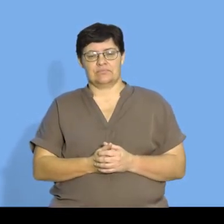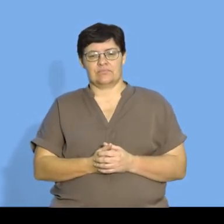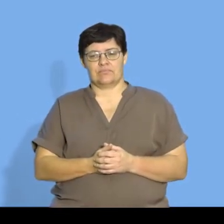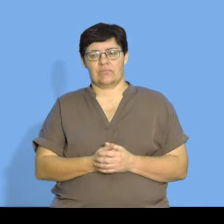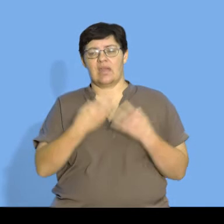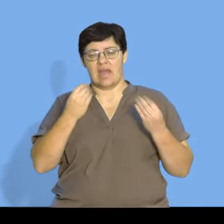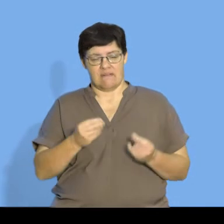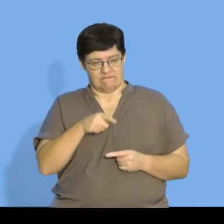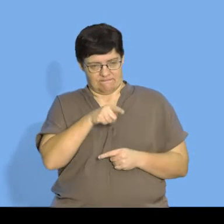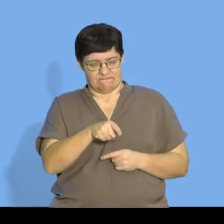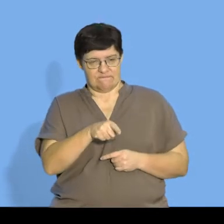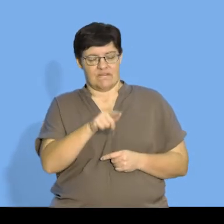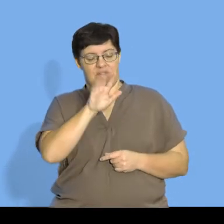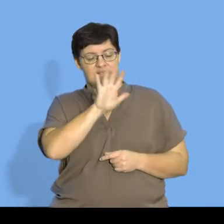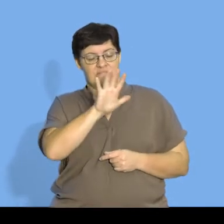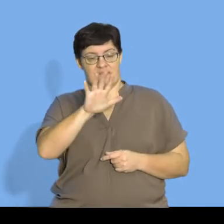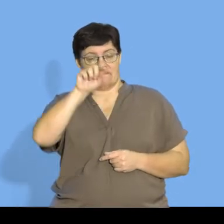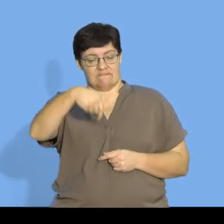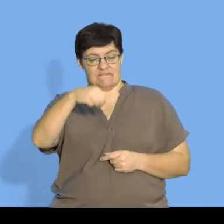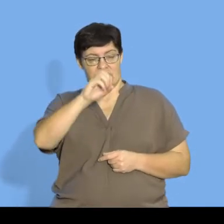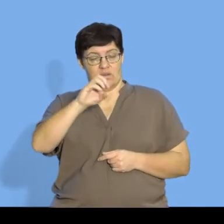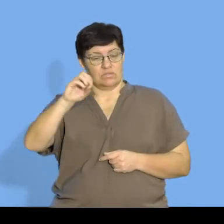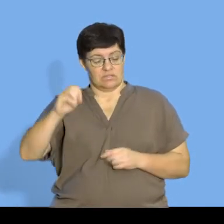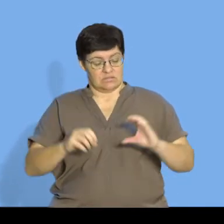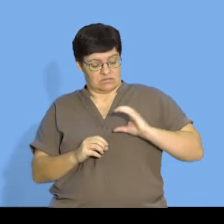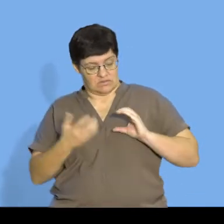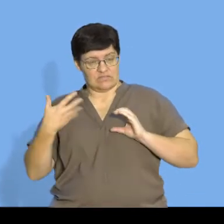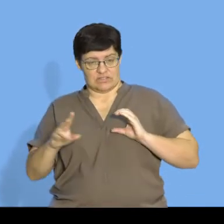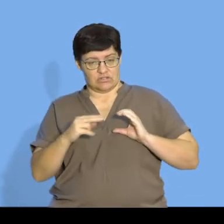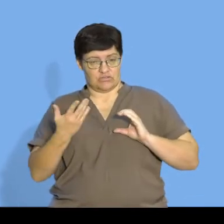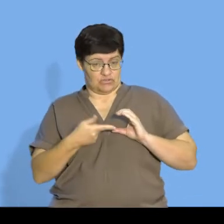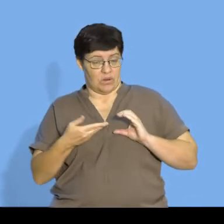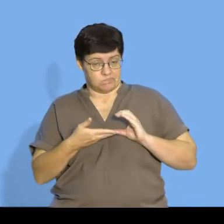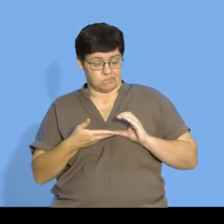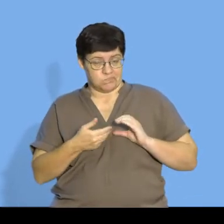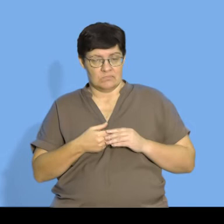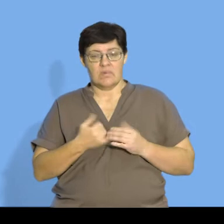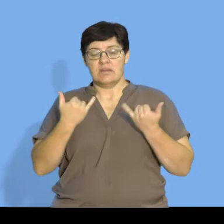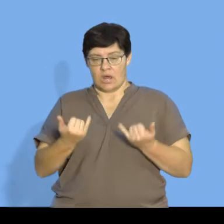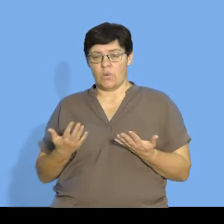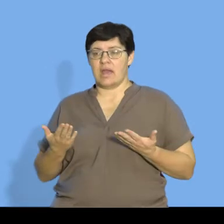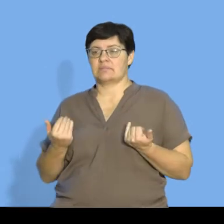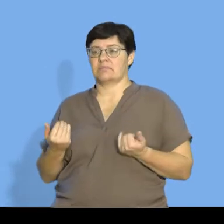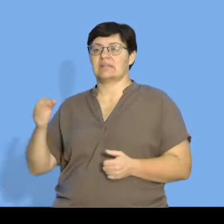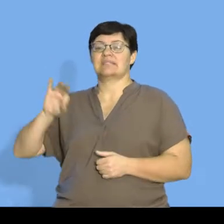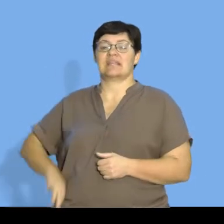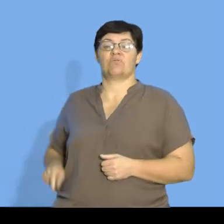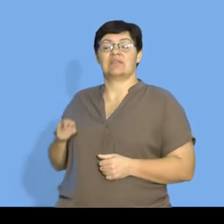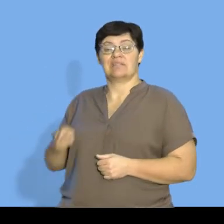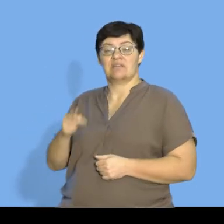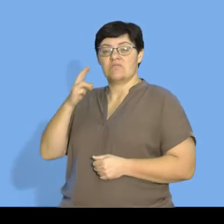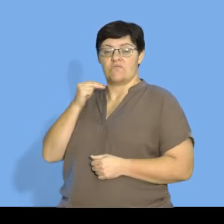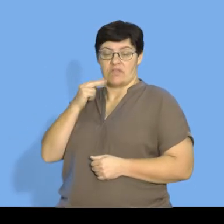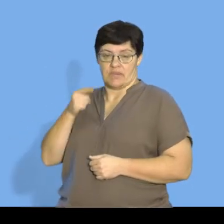Here we have our salaries for October, which was 55,000. That was given to you. You are expected to calculate the